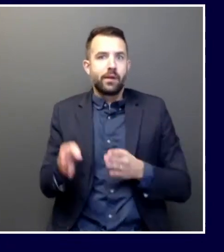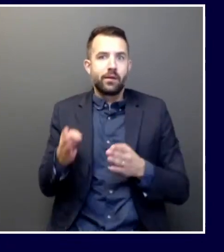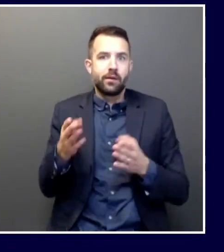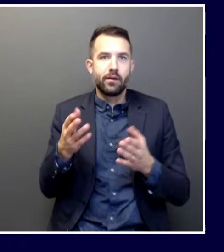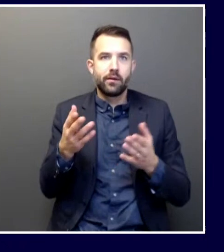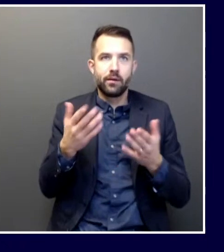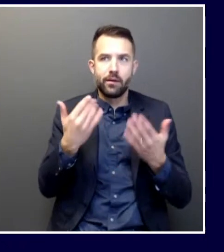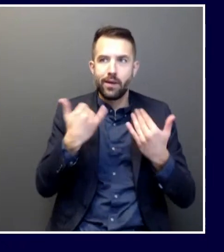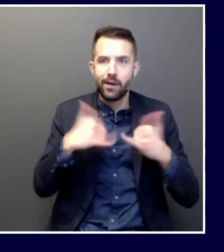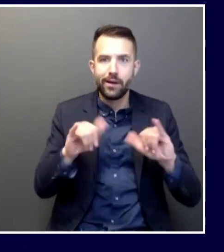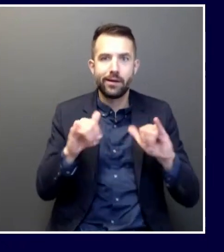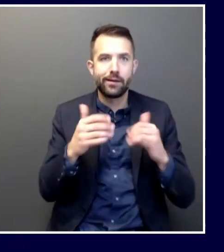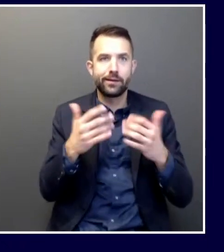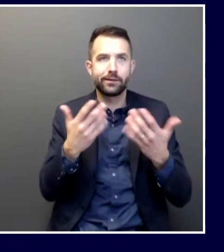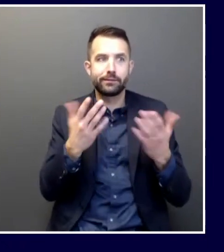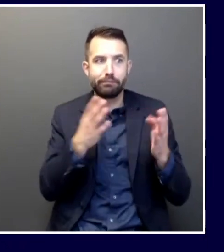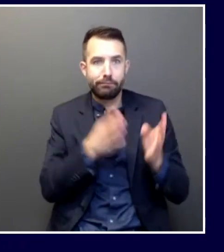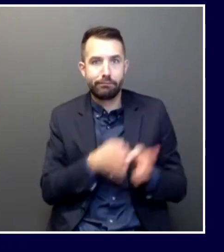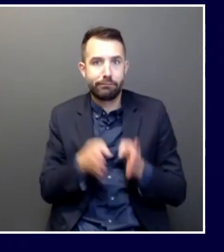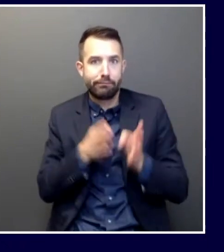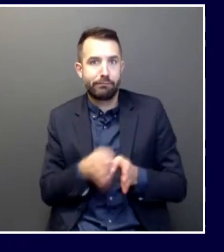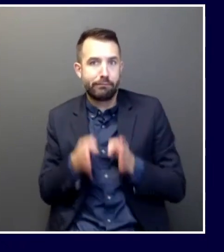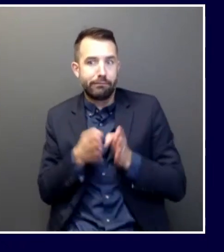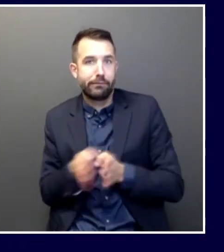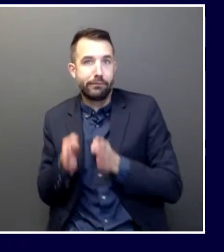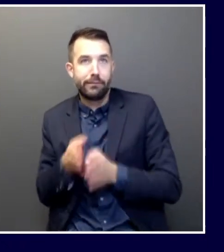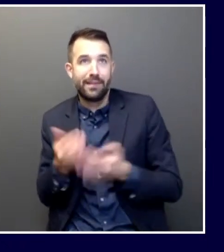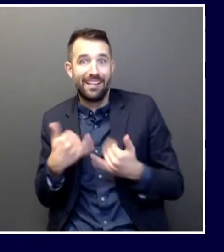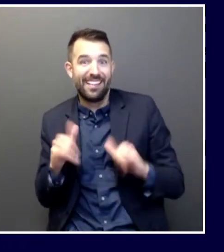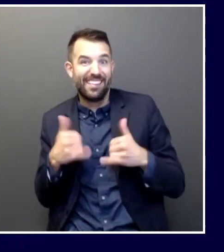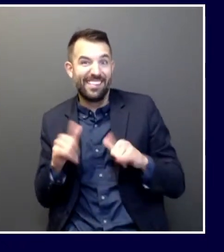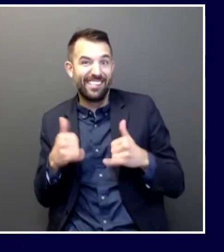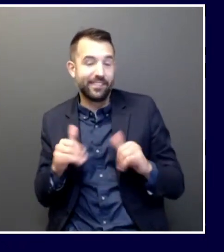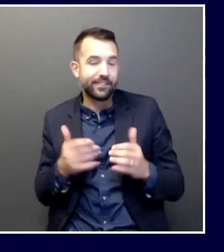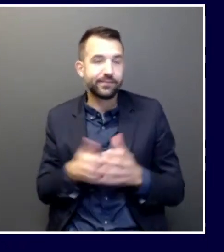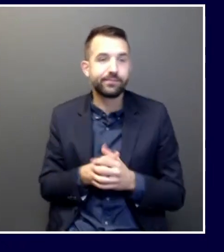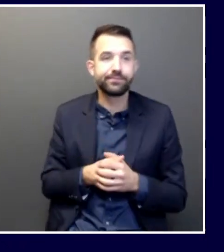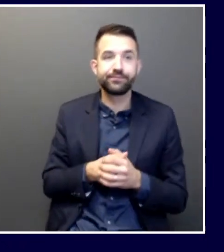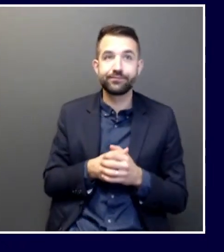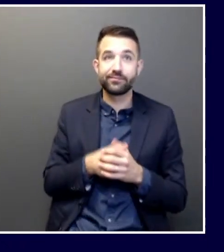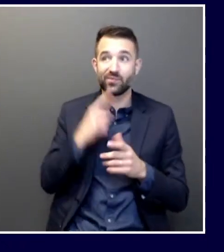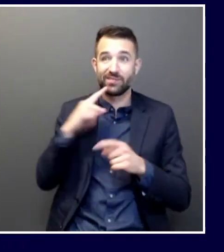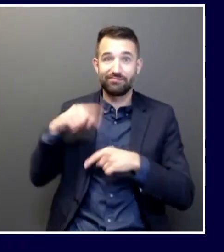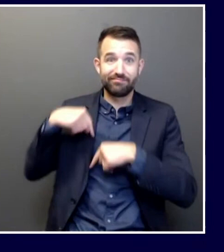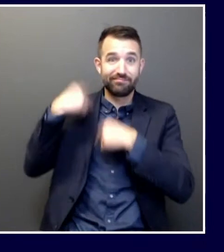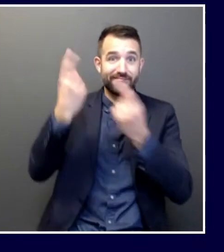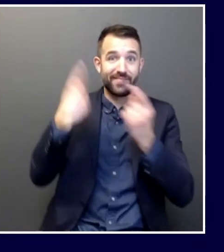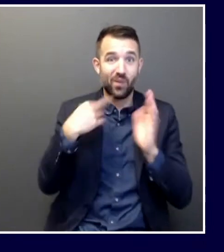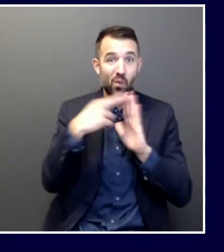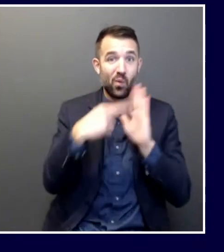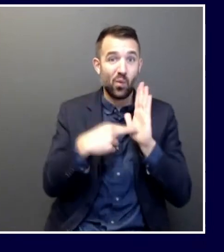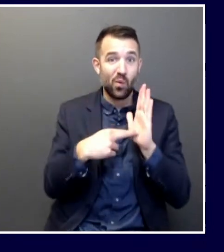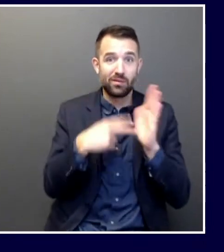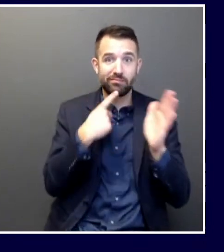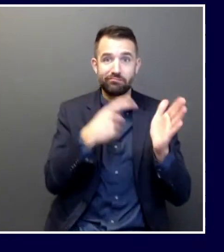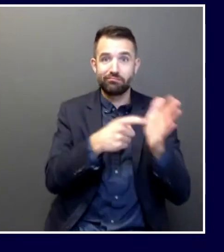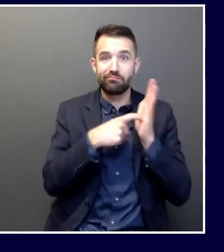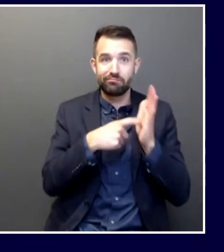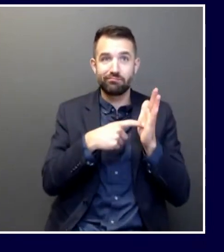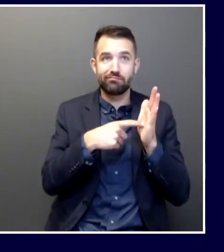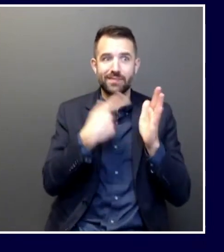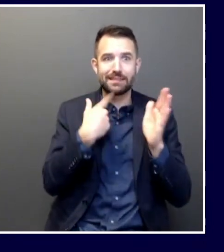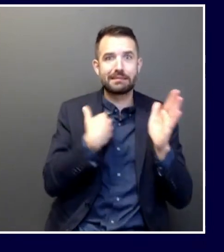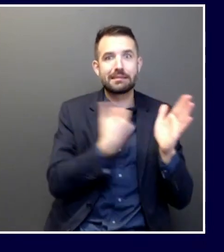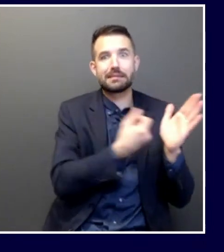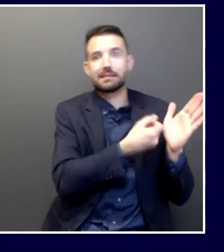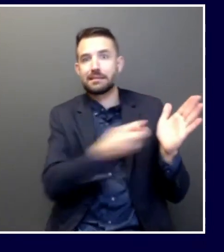requirement on top of what we already do, which is there's long-standing rules that do require a battery of different types of immunizations